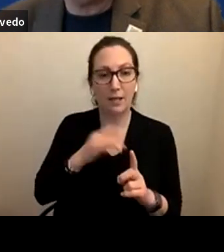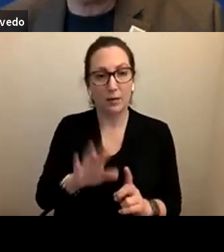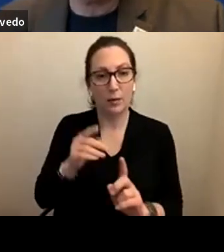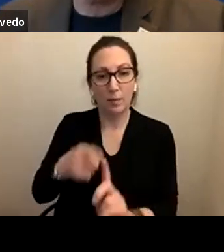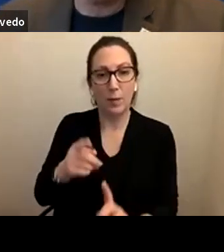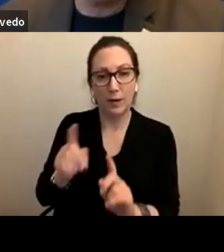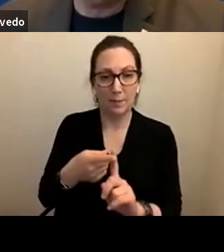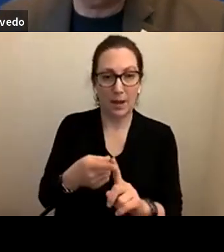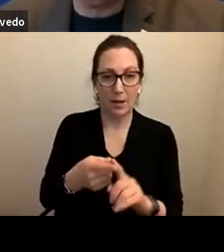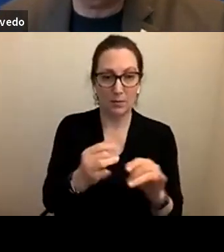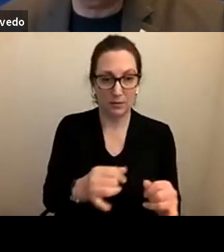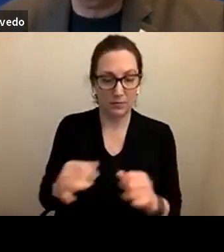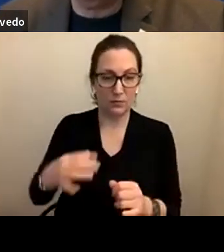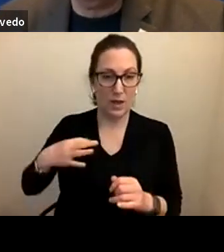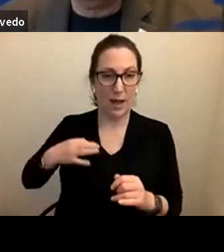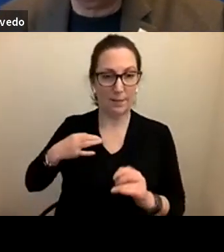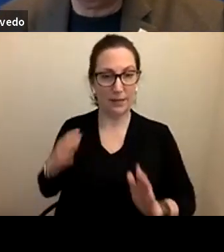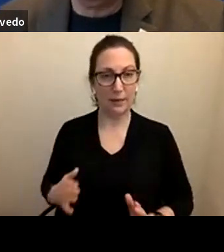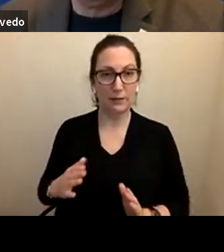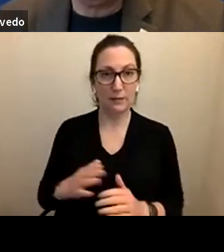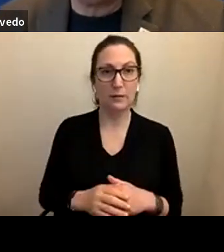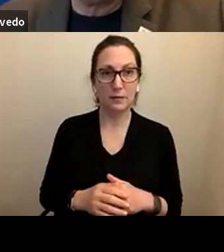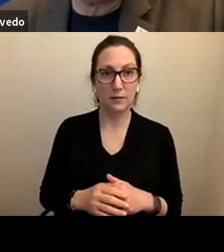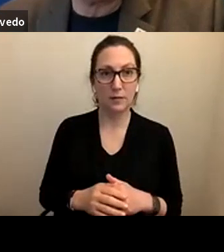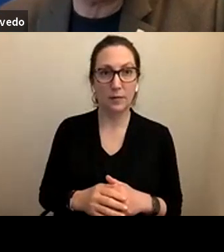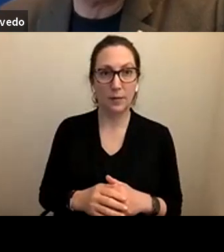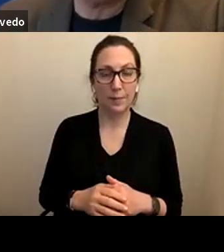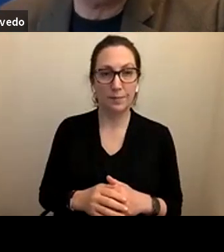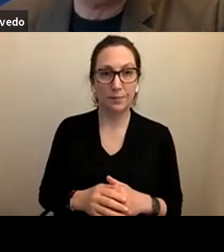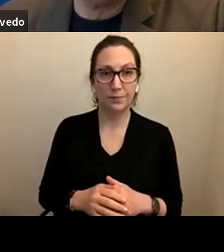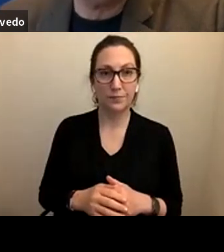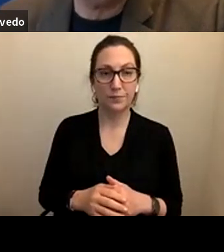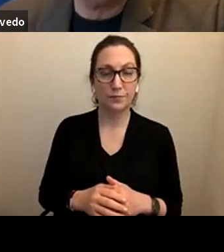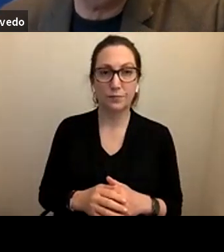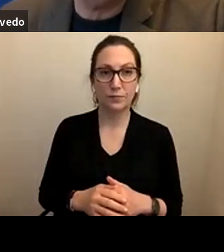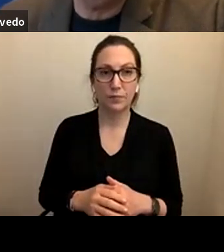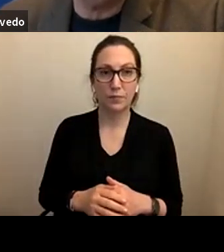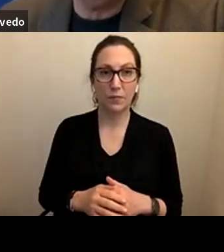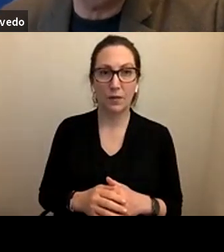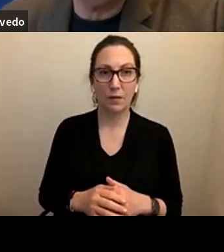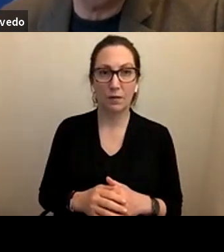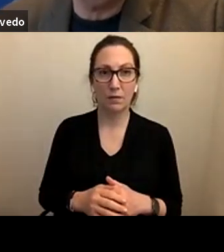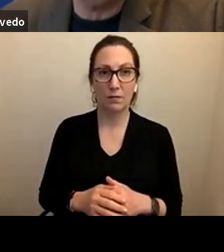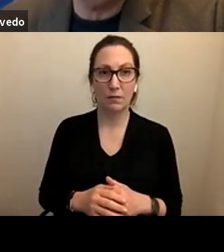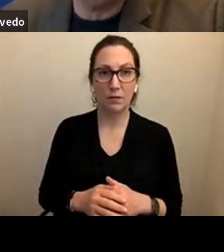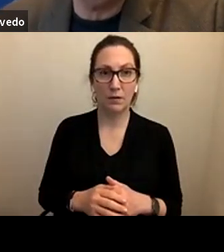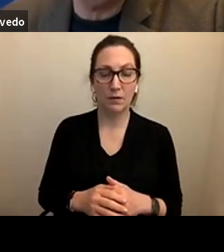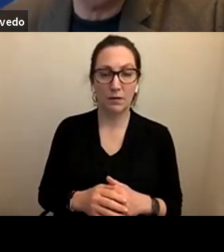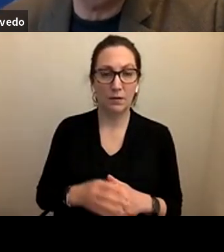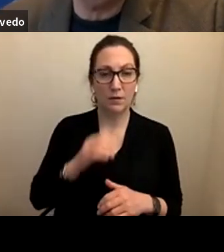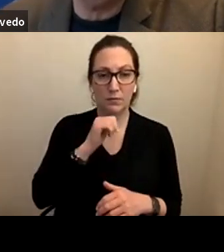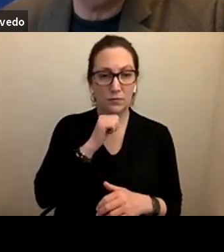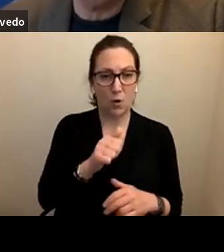applicants would not simply be measured against folks within a specific